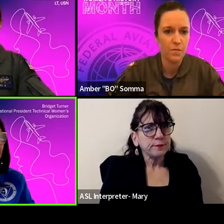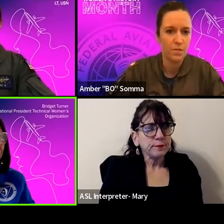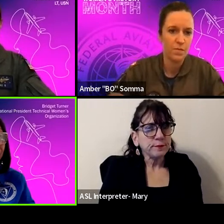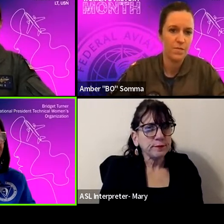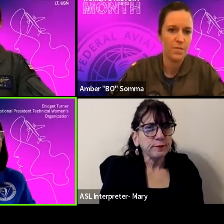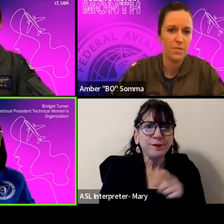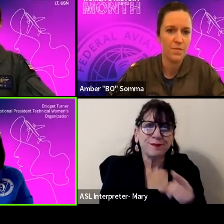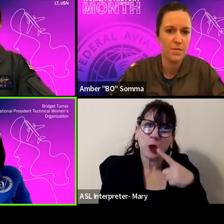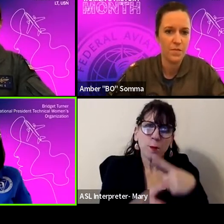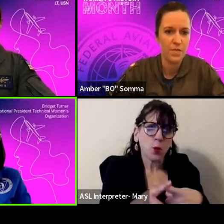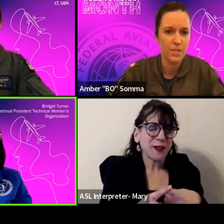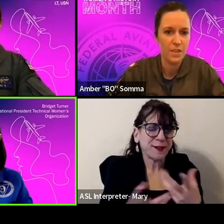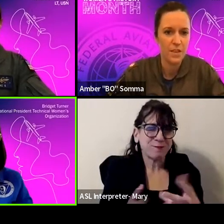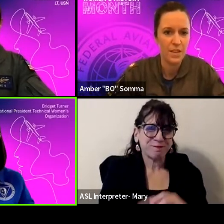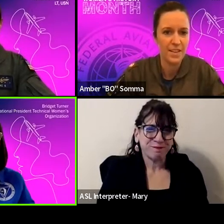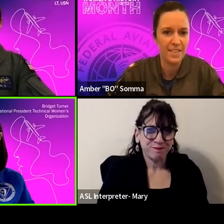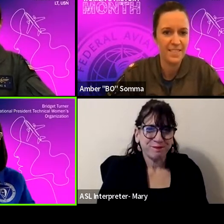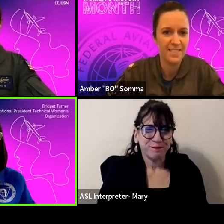You're on mute.